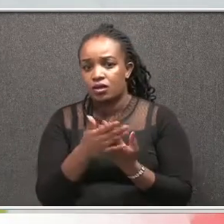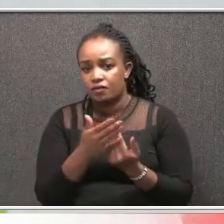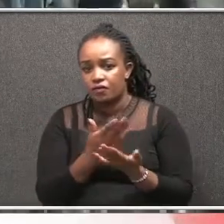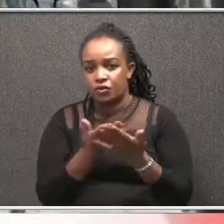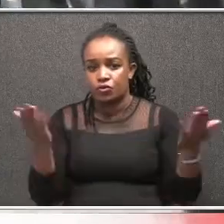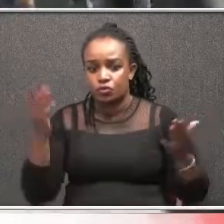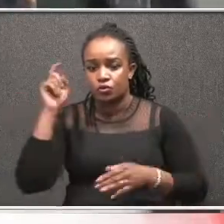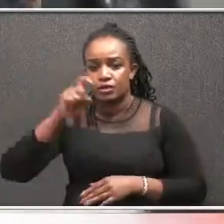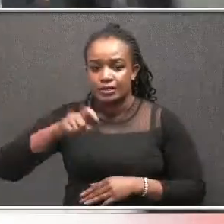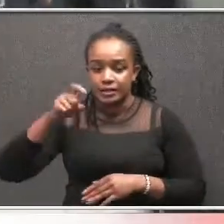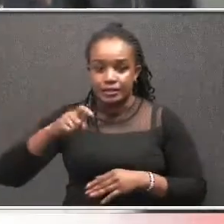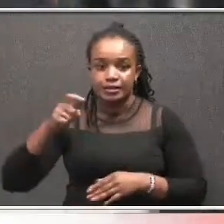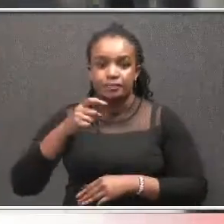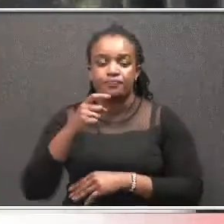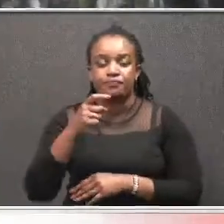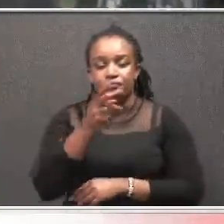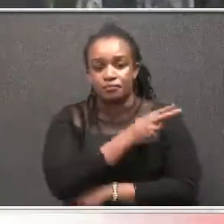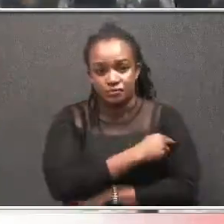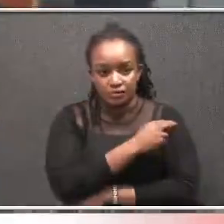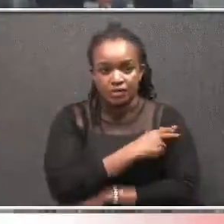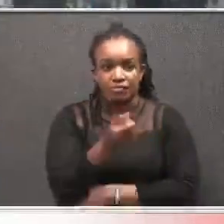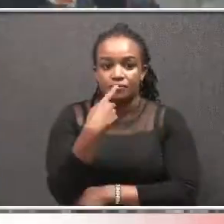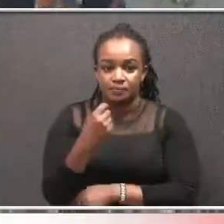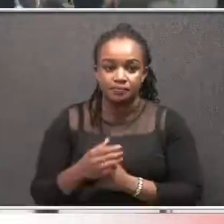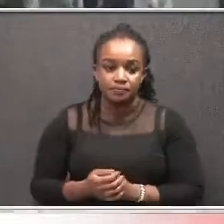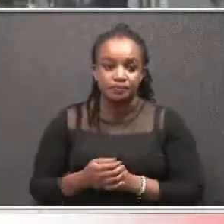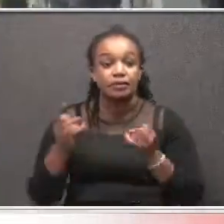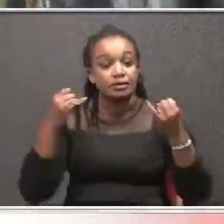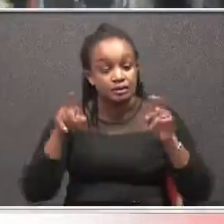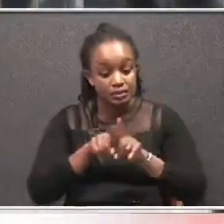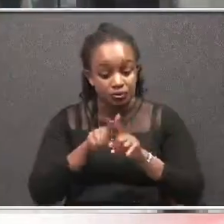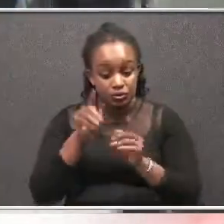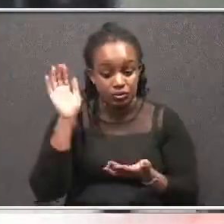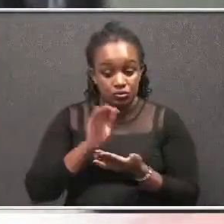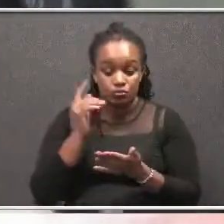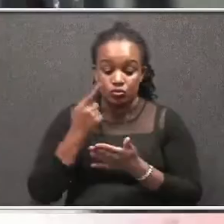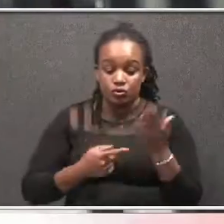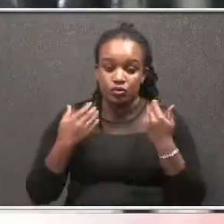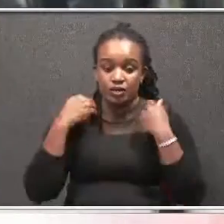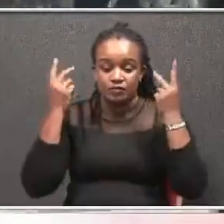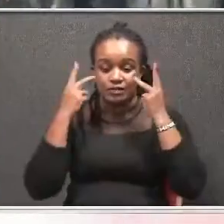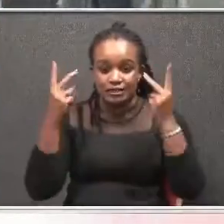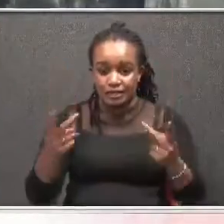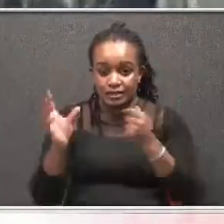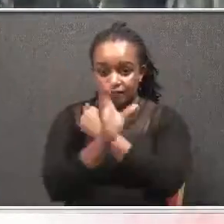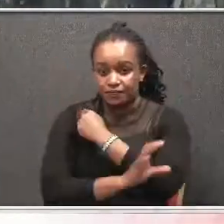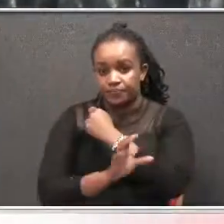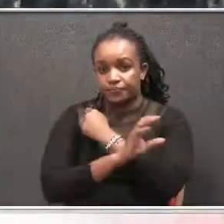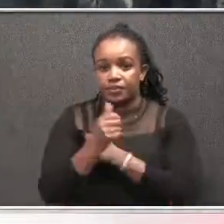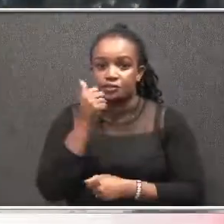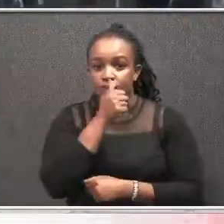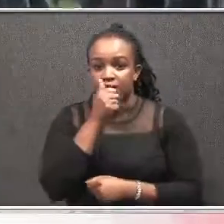greatest help. To reduce health disparity that has been witnessed in the country, Nyangasi has recommended that private